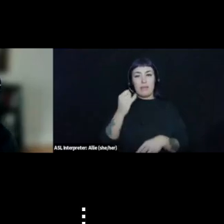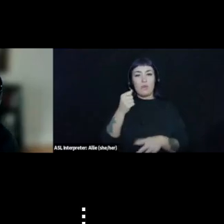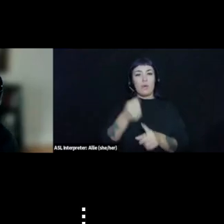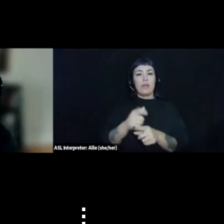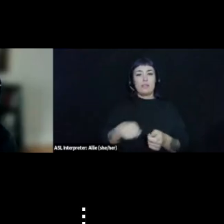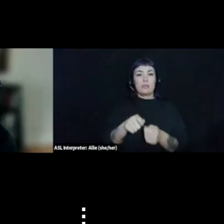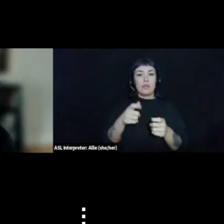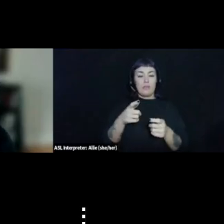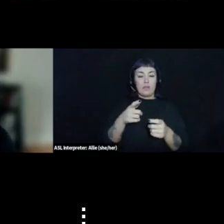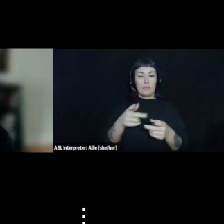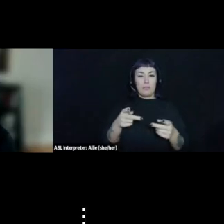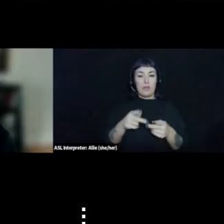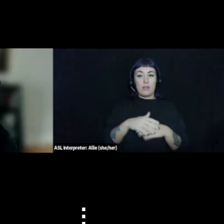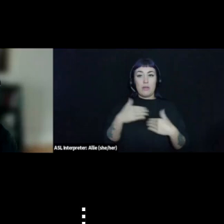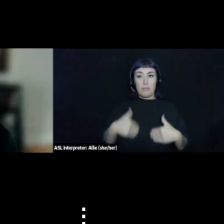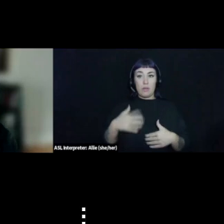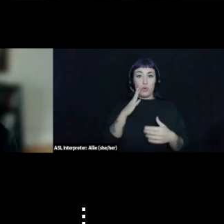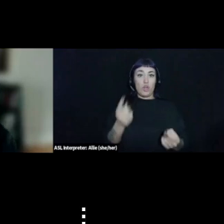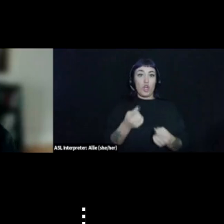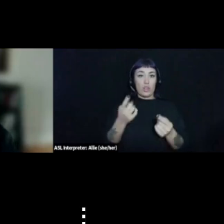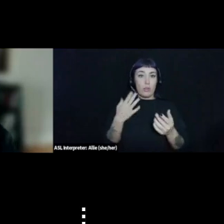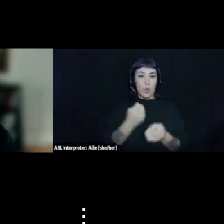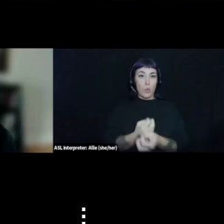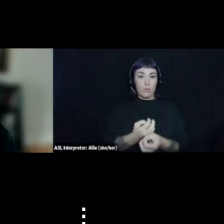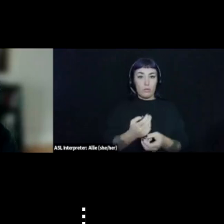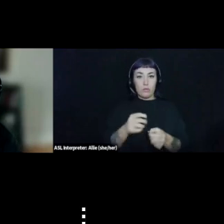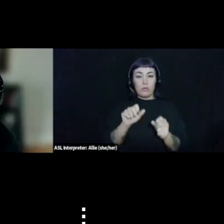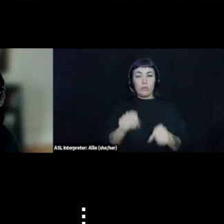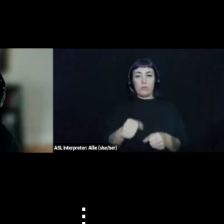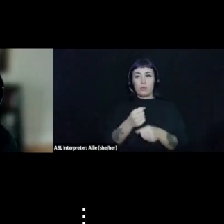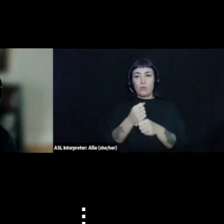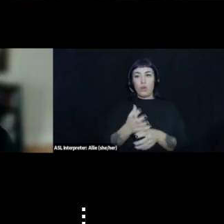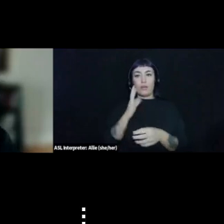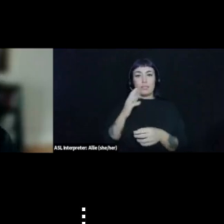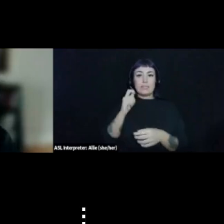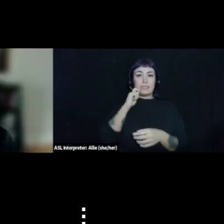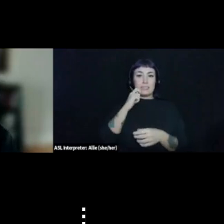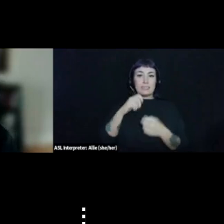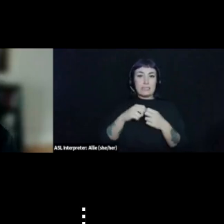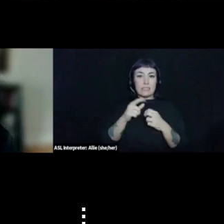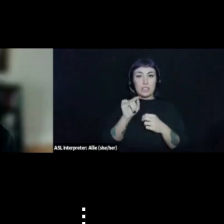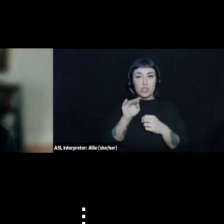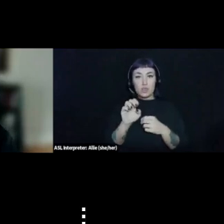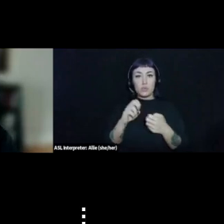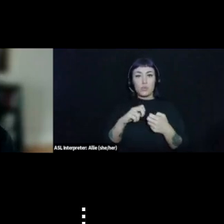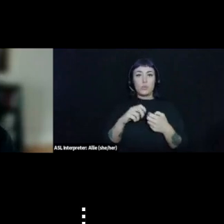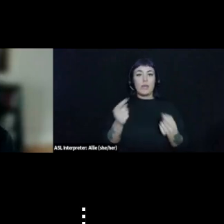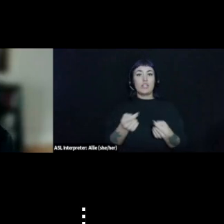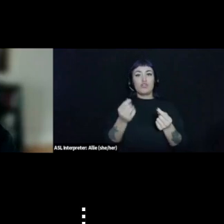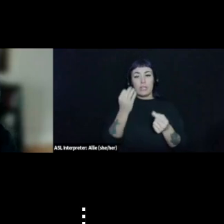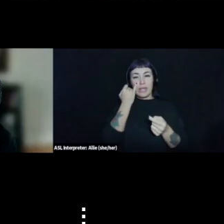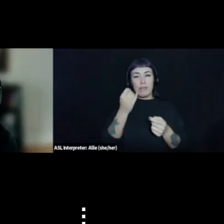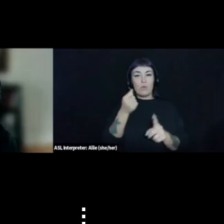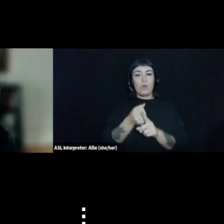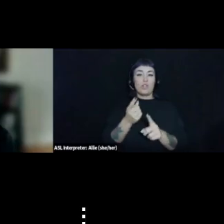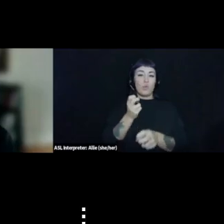spots on the body, you can injure the bone. You can cause tissue injury. If you're hitting too hard, you